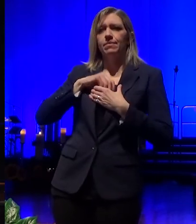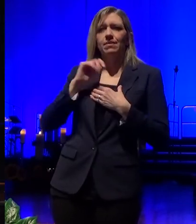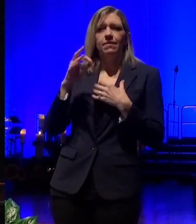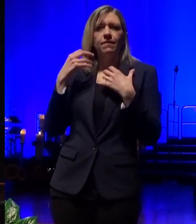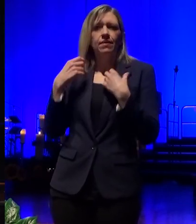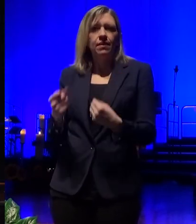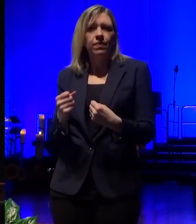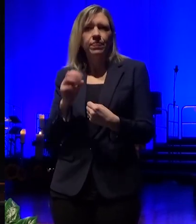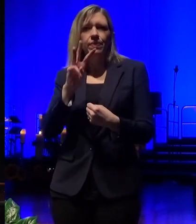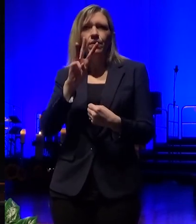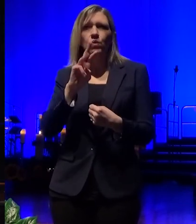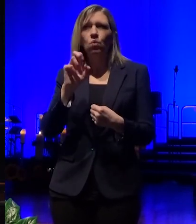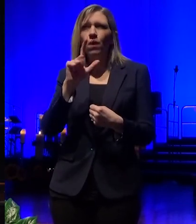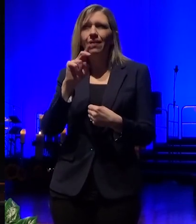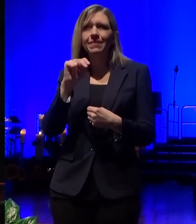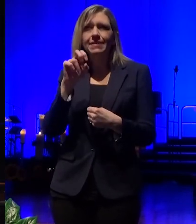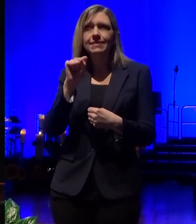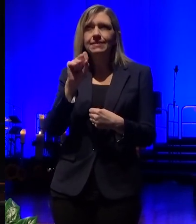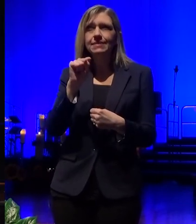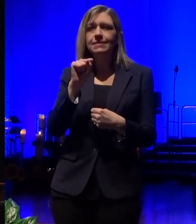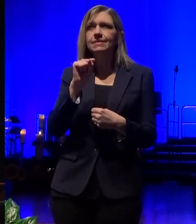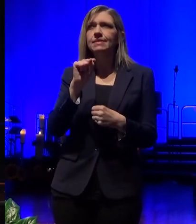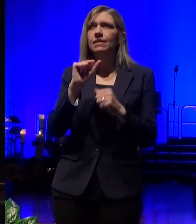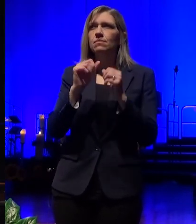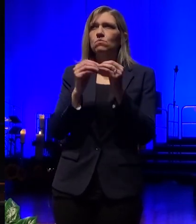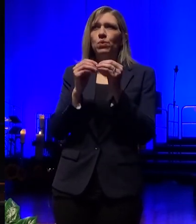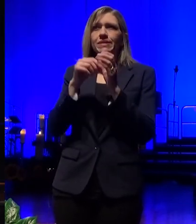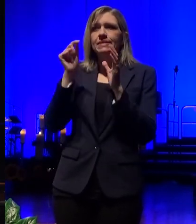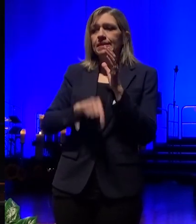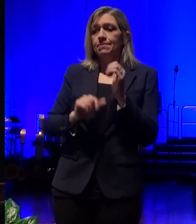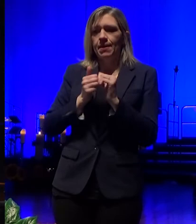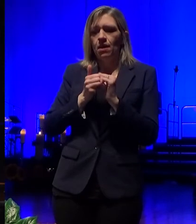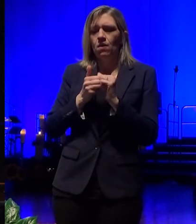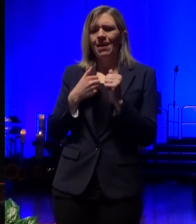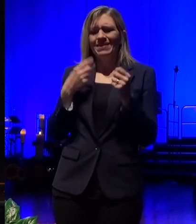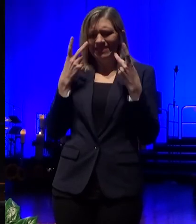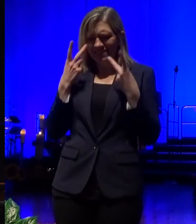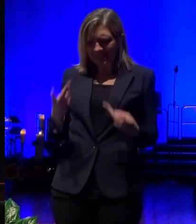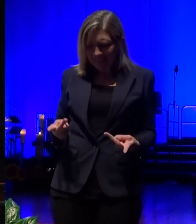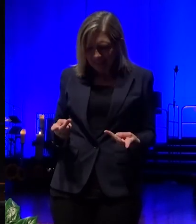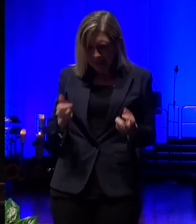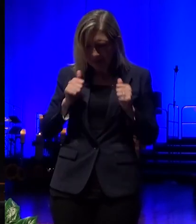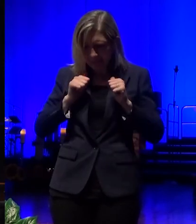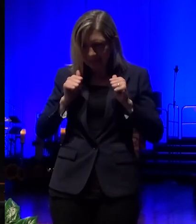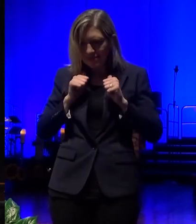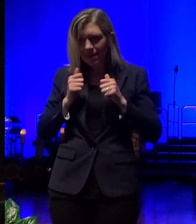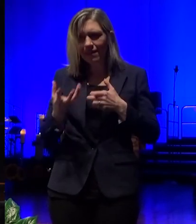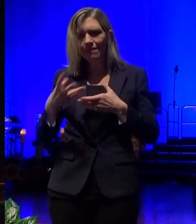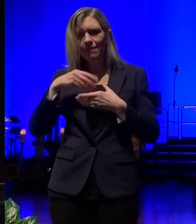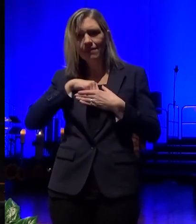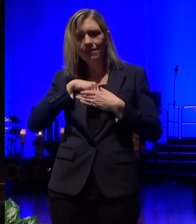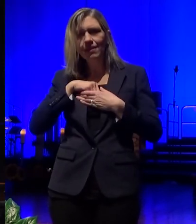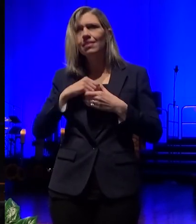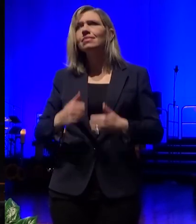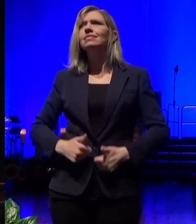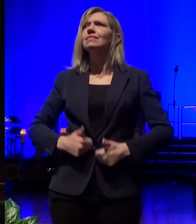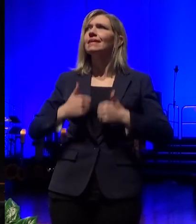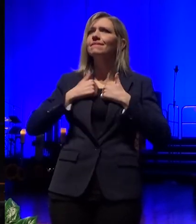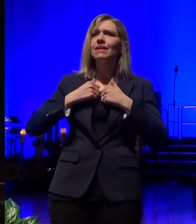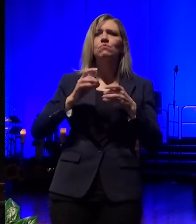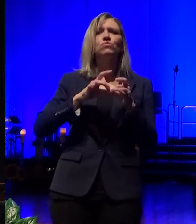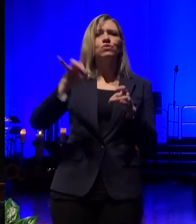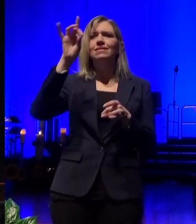wellness initiative would be to see and embody myself as a living presence of divine